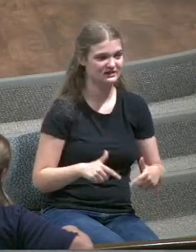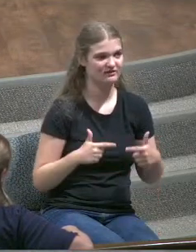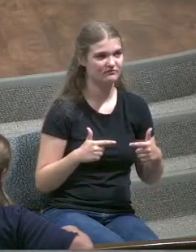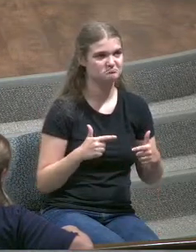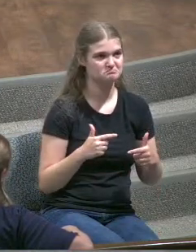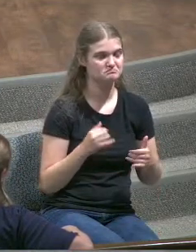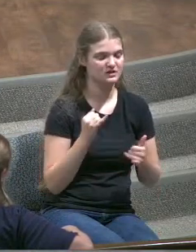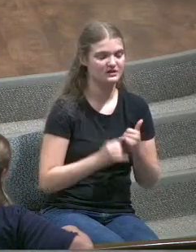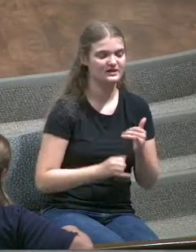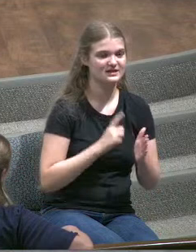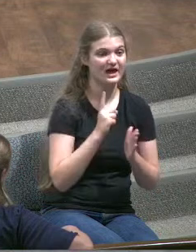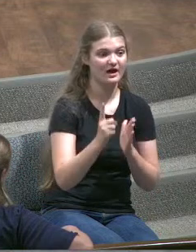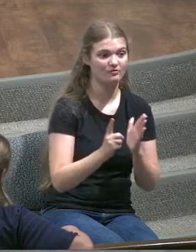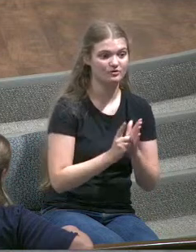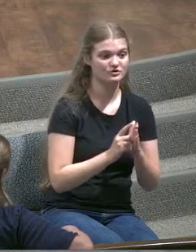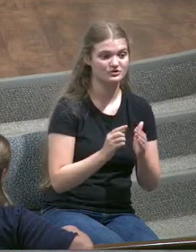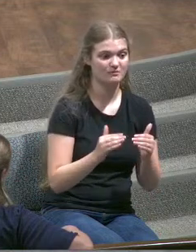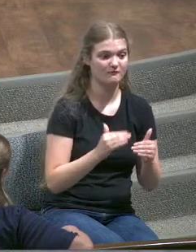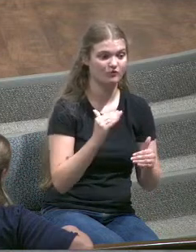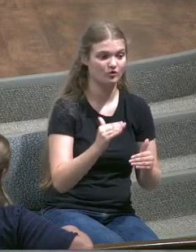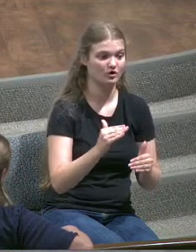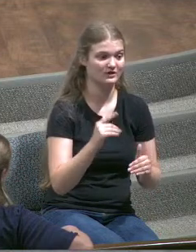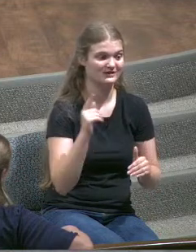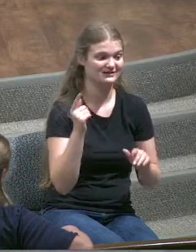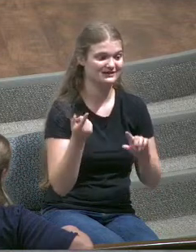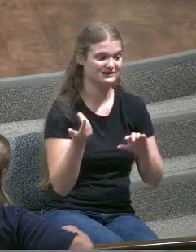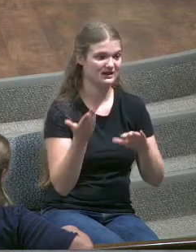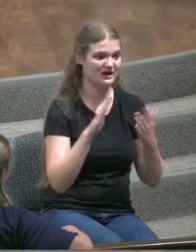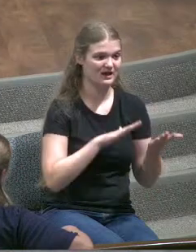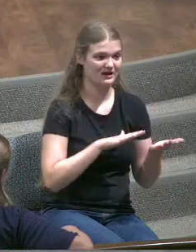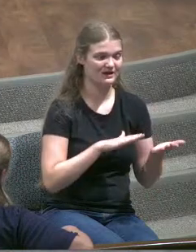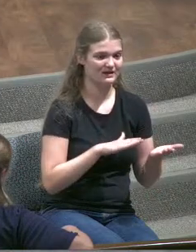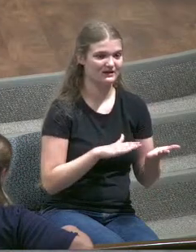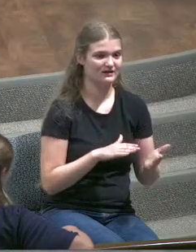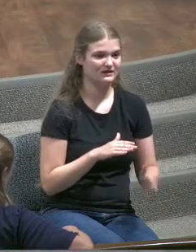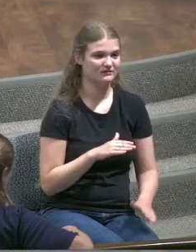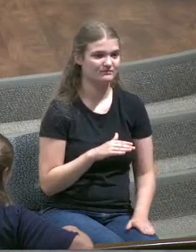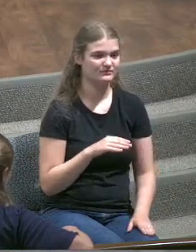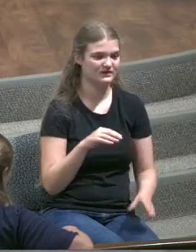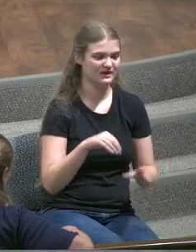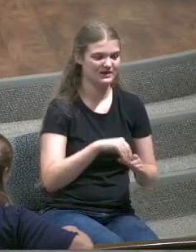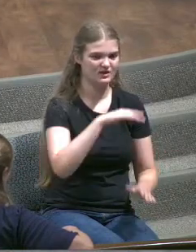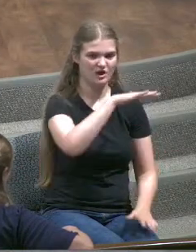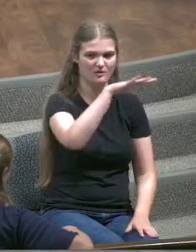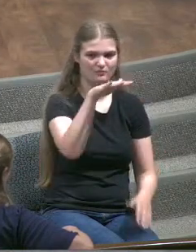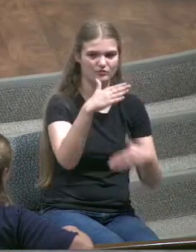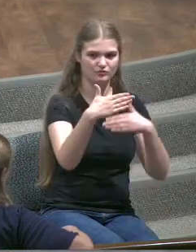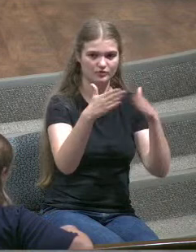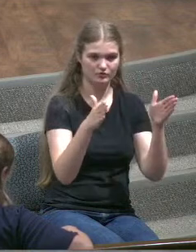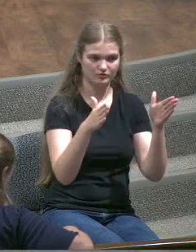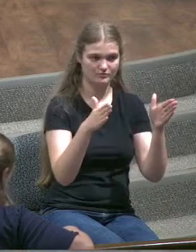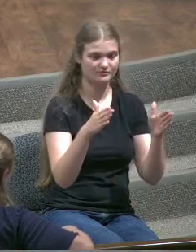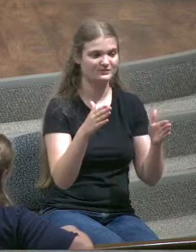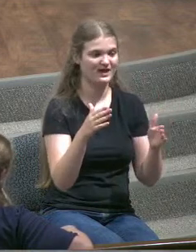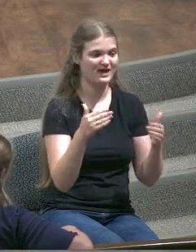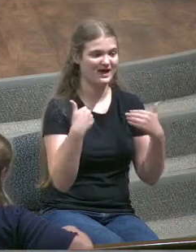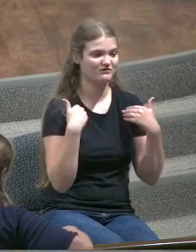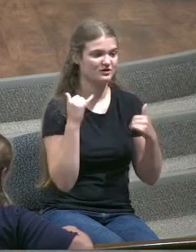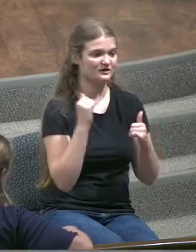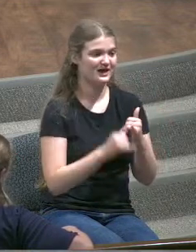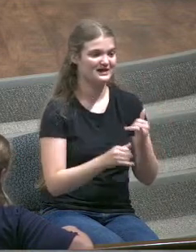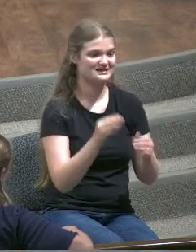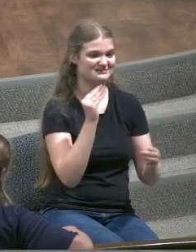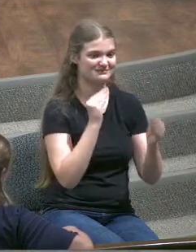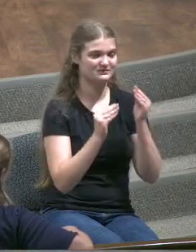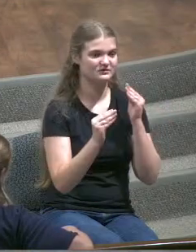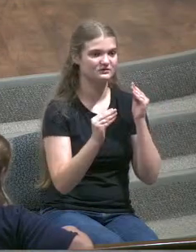hours before his life ended on the cross, when he was in the upper room with his disciples. He's having the last meal with them, and he's talking to them about